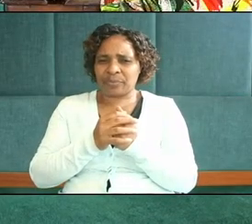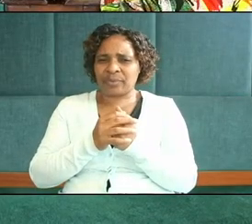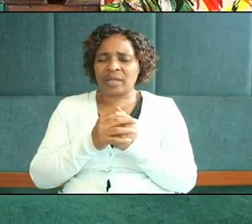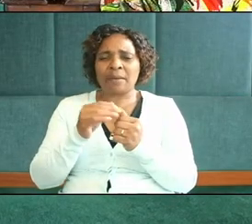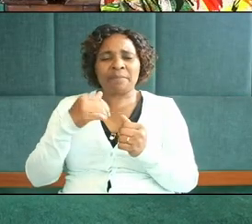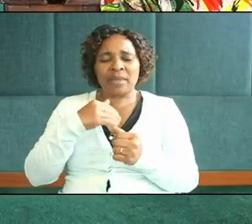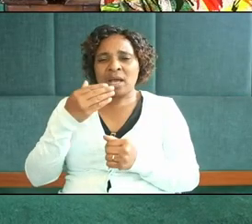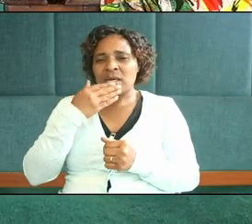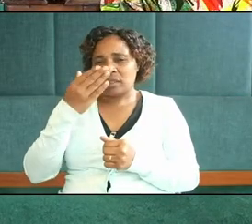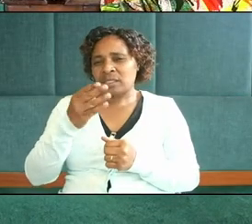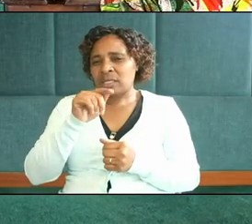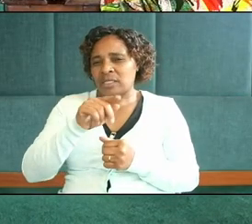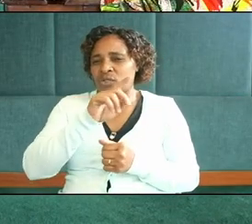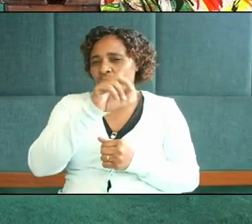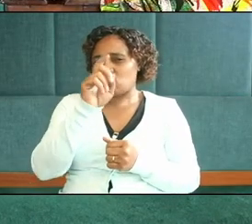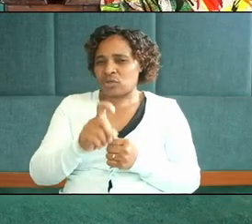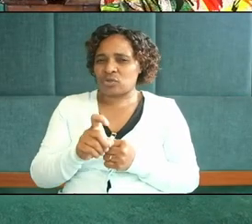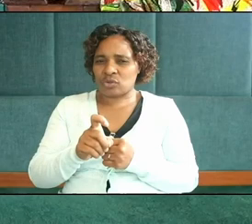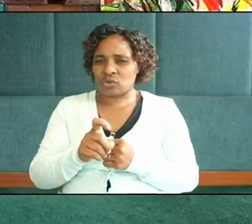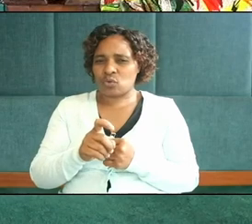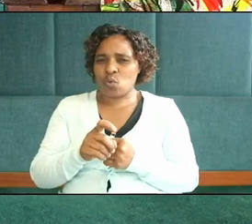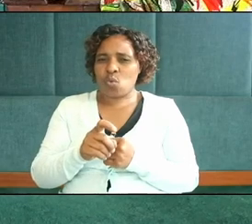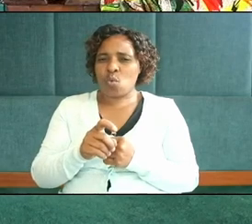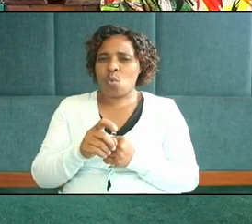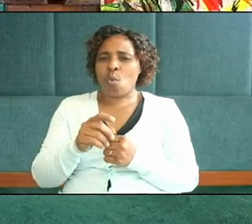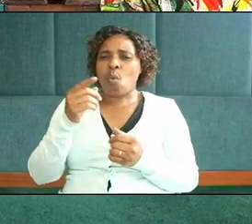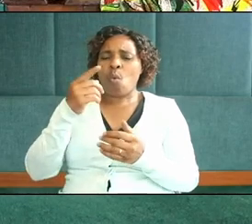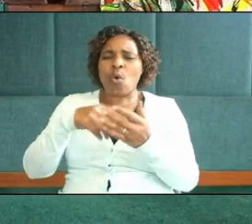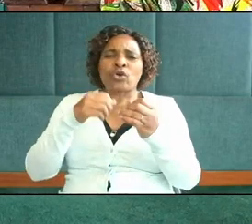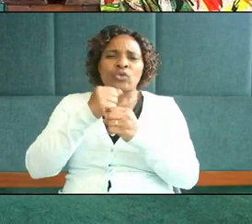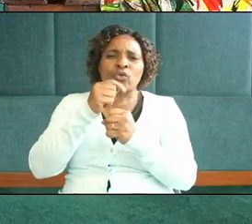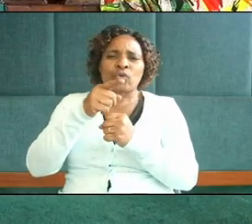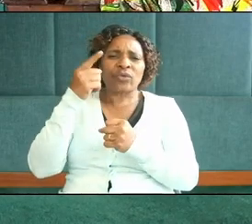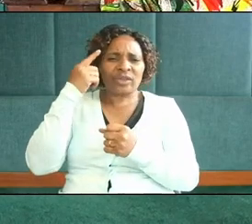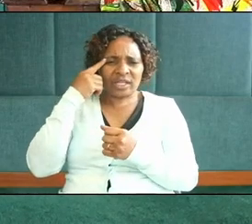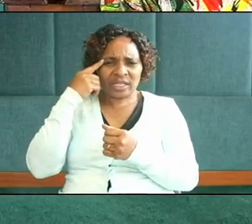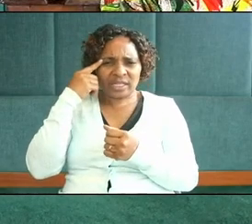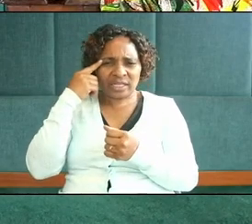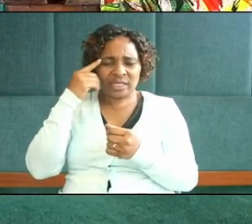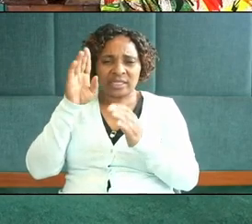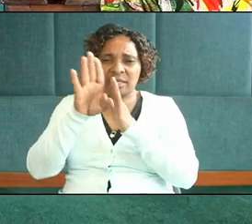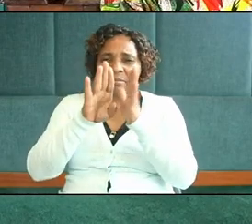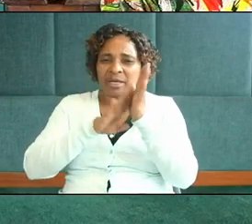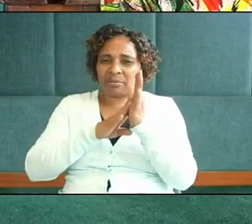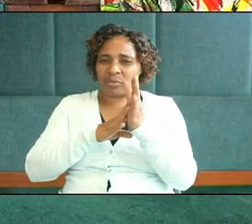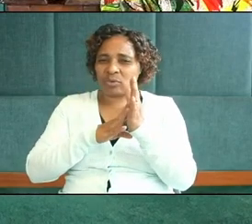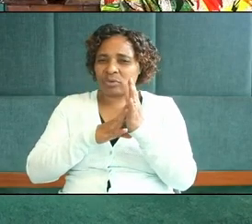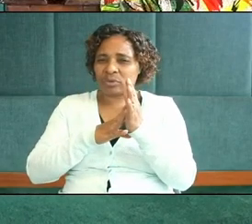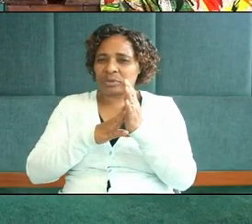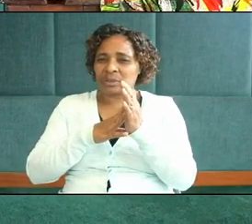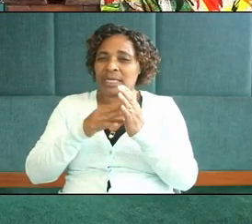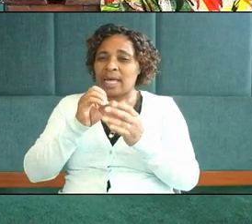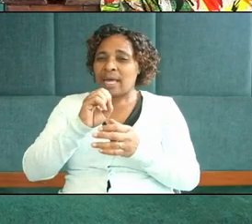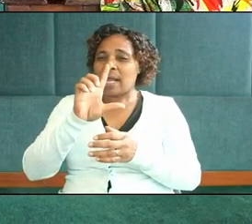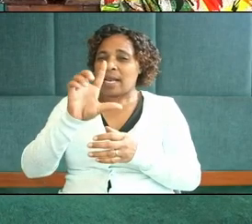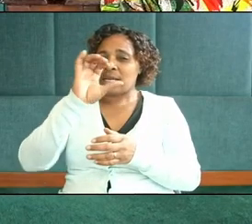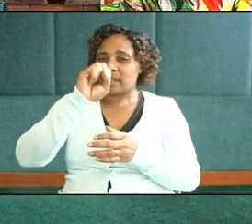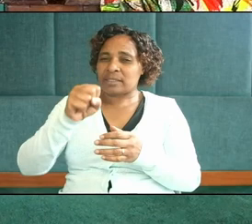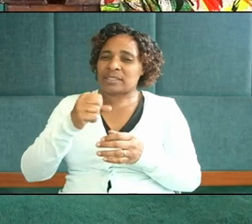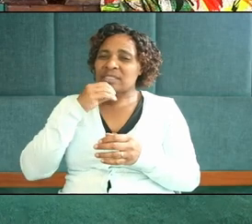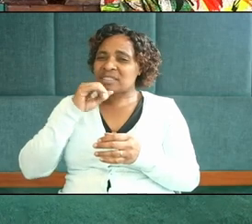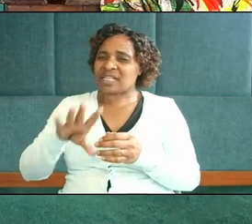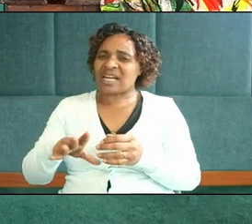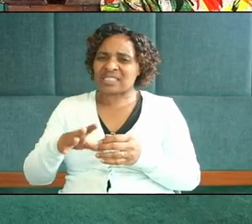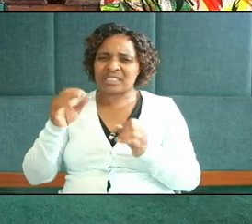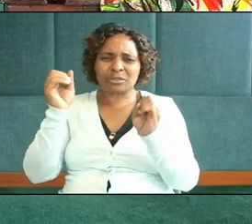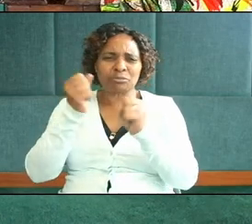I will answer this question. What do you think it means when the Bible says that Eli's sons had no regard for the Lord, and